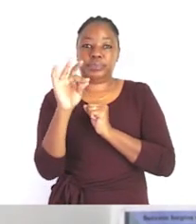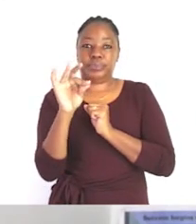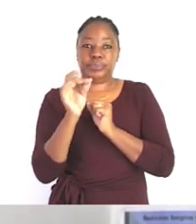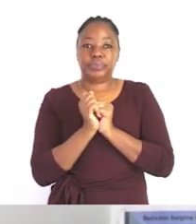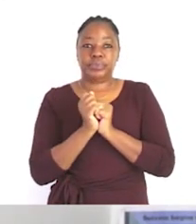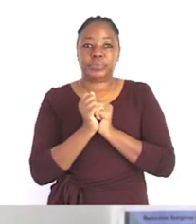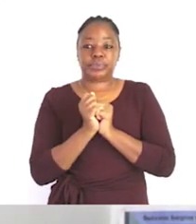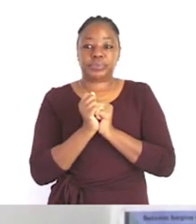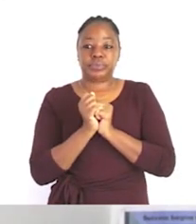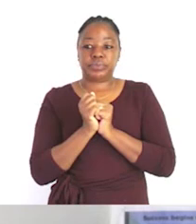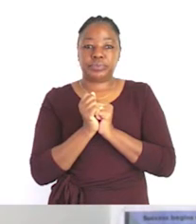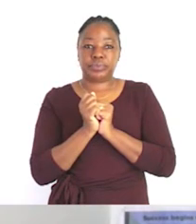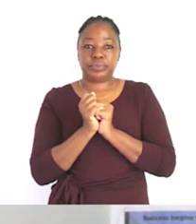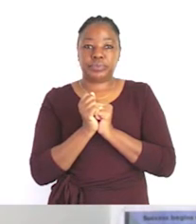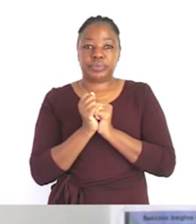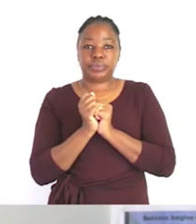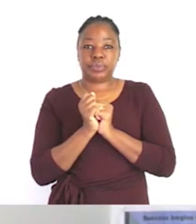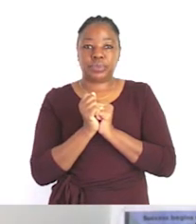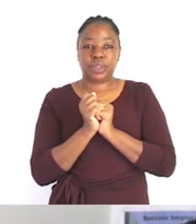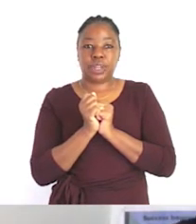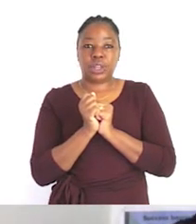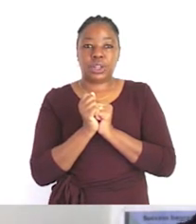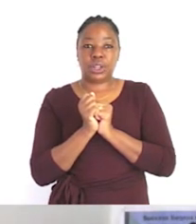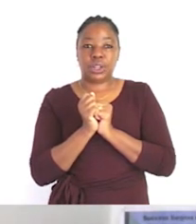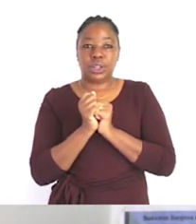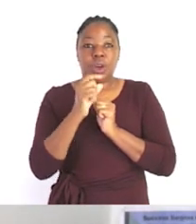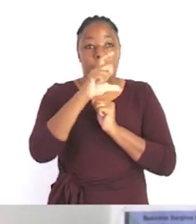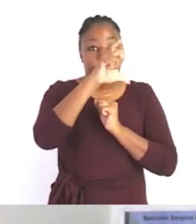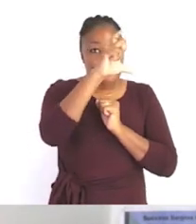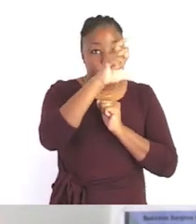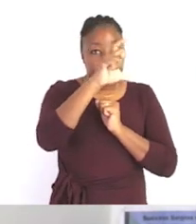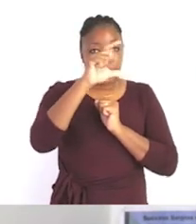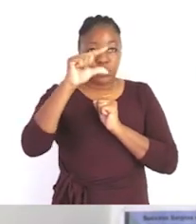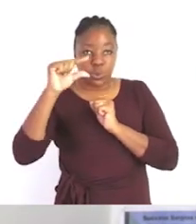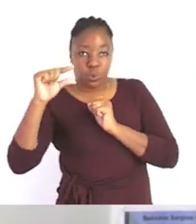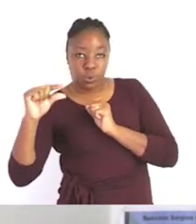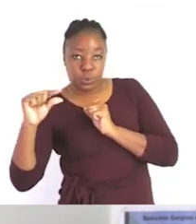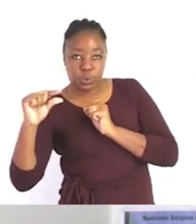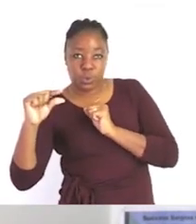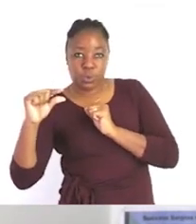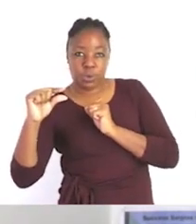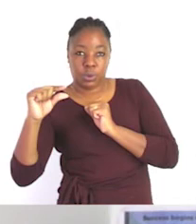from biggest to smallest. So the biggest number here is